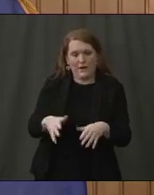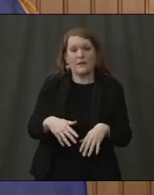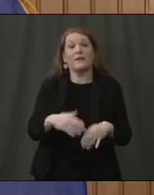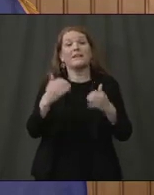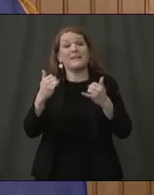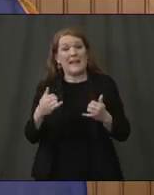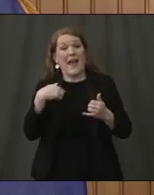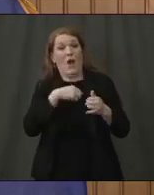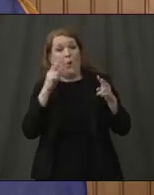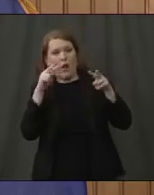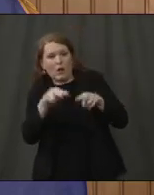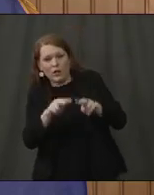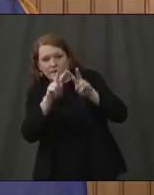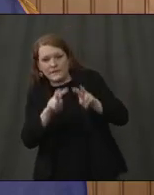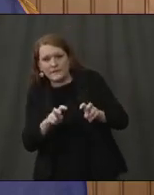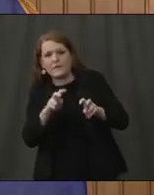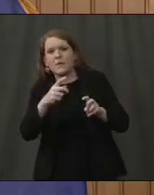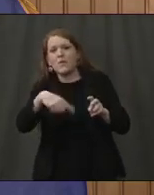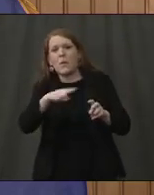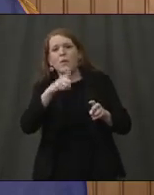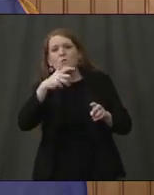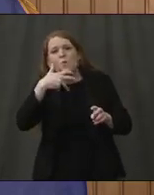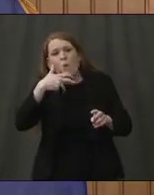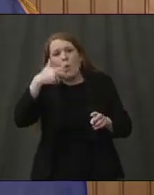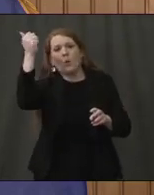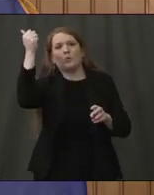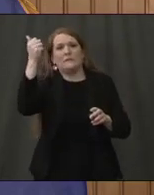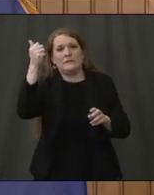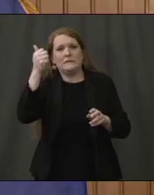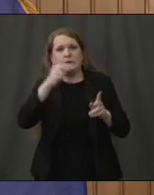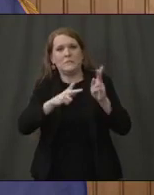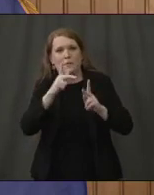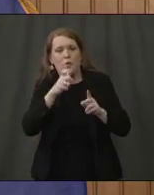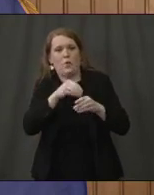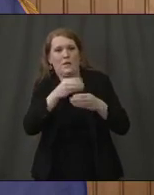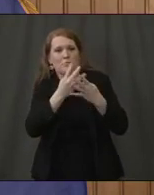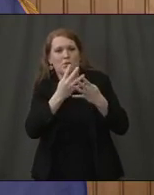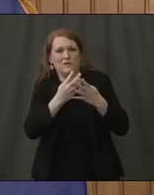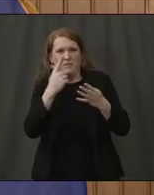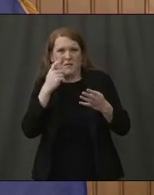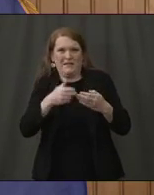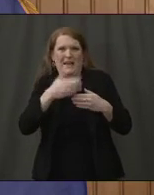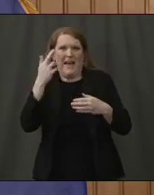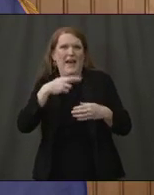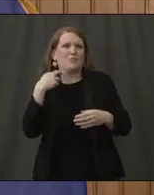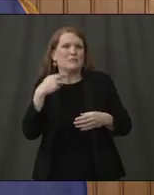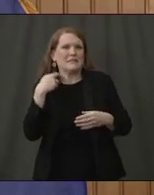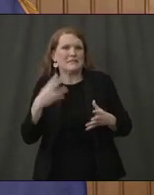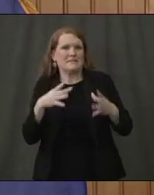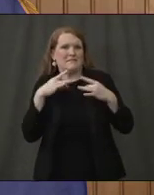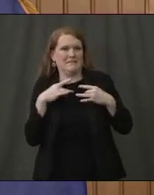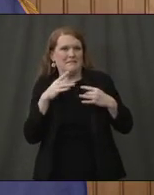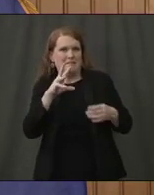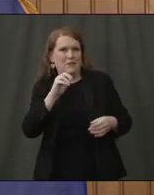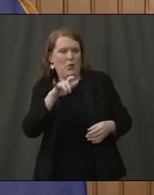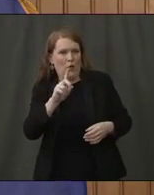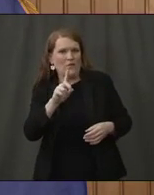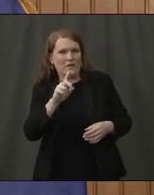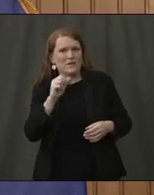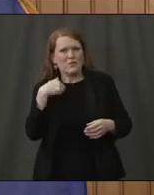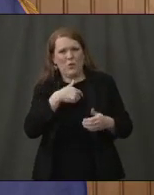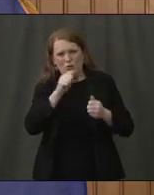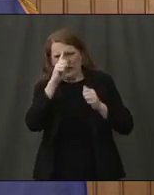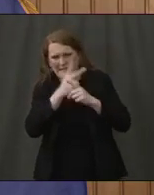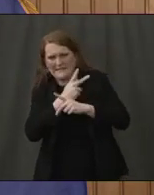those who might be most likely to be at risk to a COVID infection. And again, seeing where they can be treated most